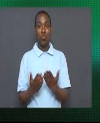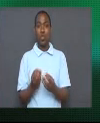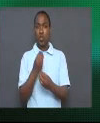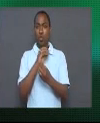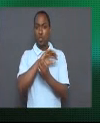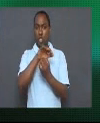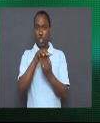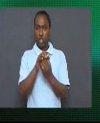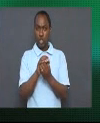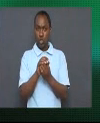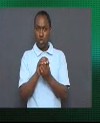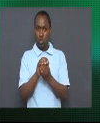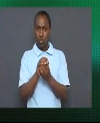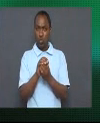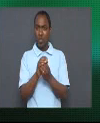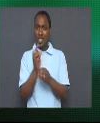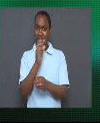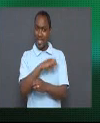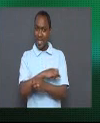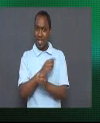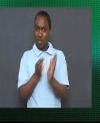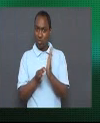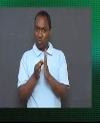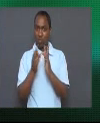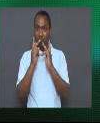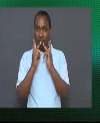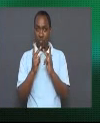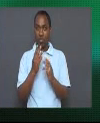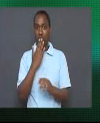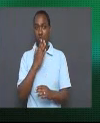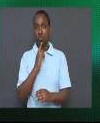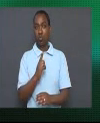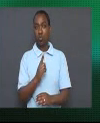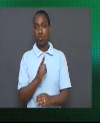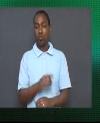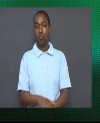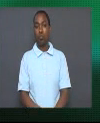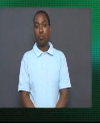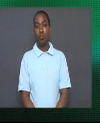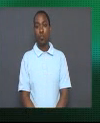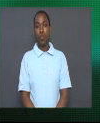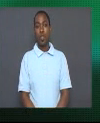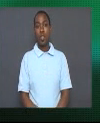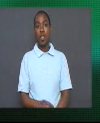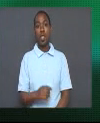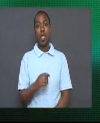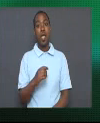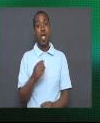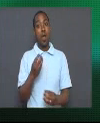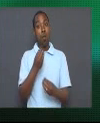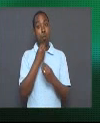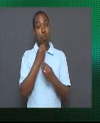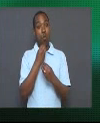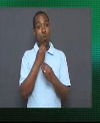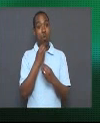the package for any damage that could potentially let in air. If the